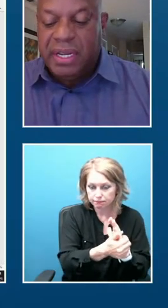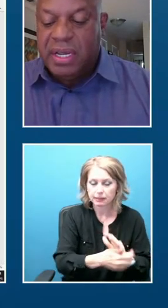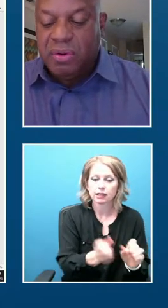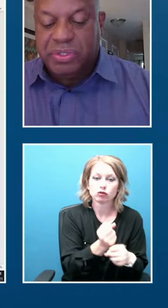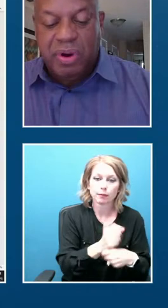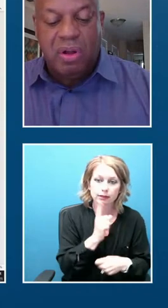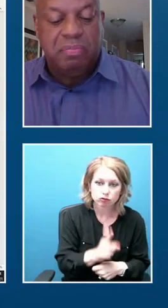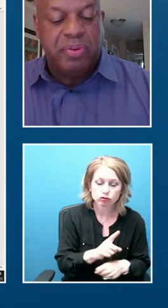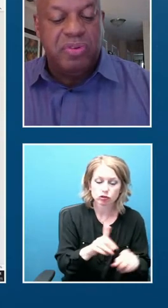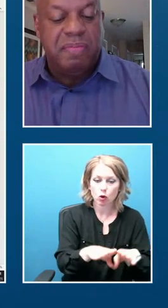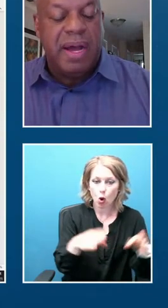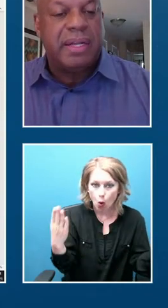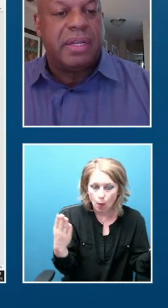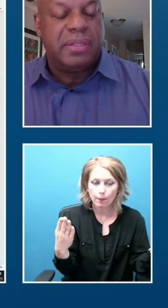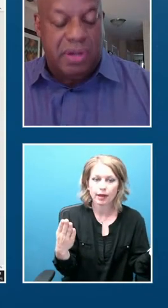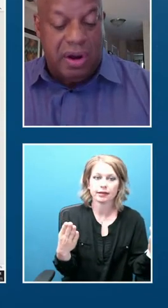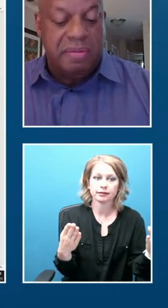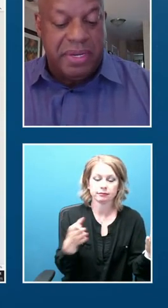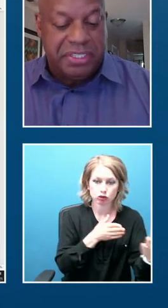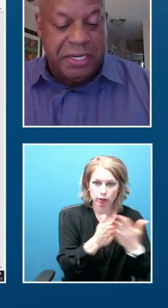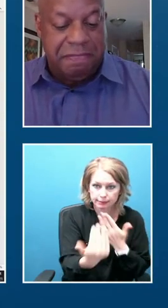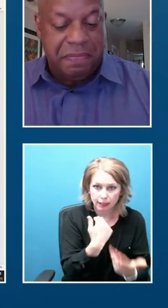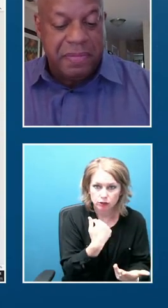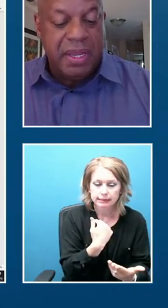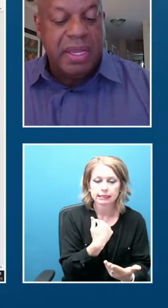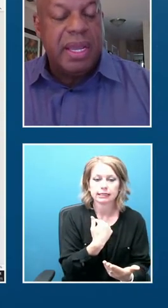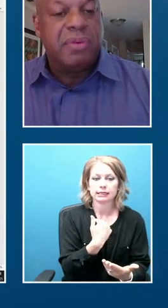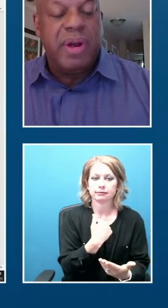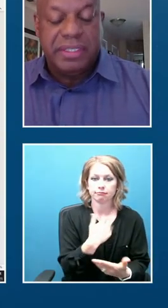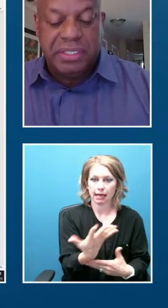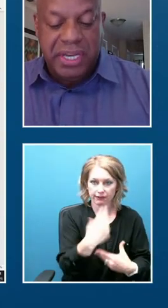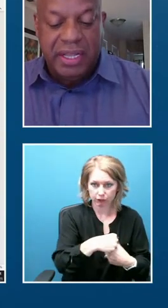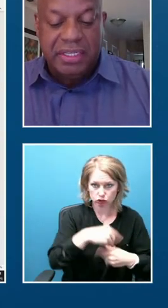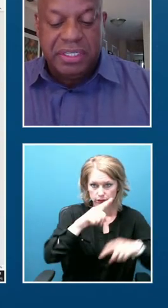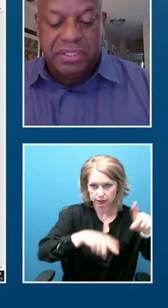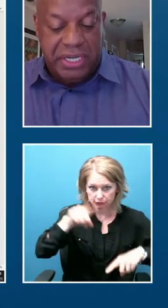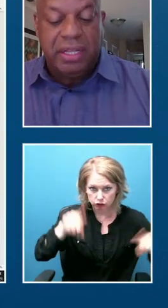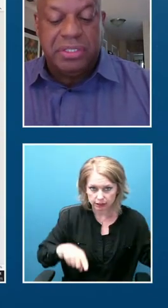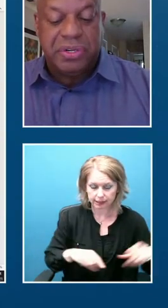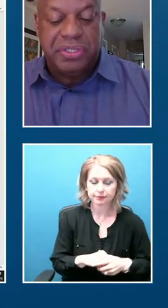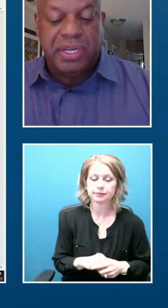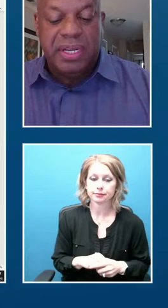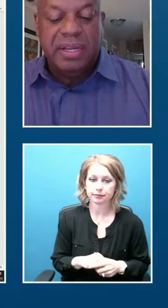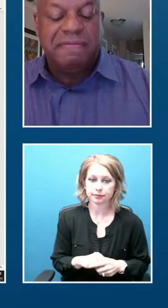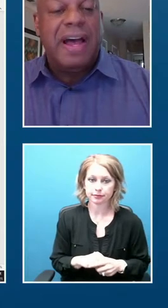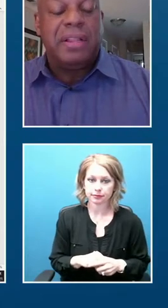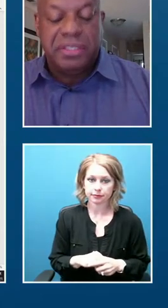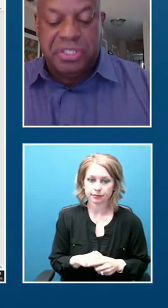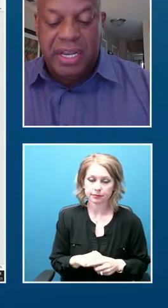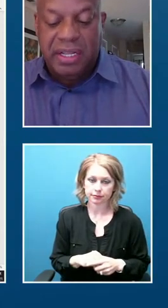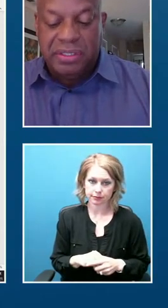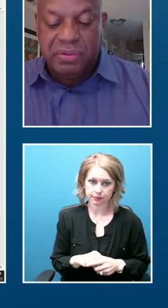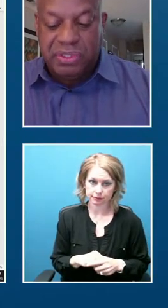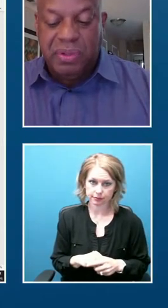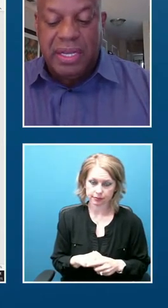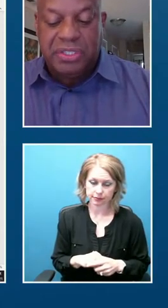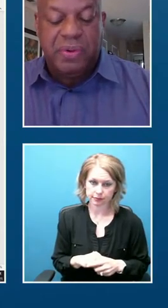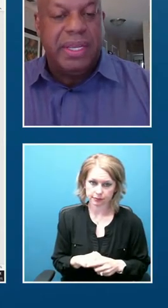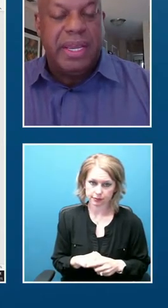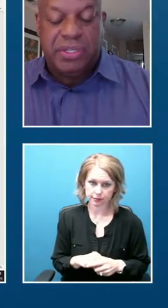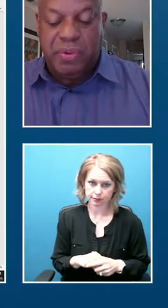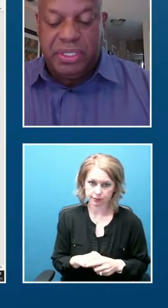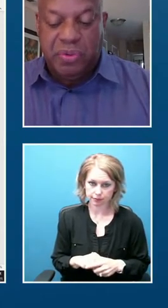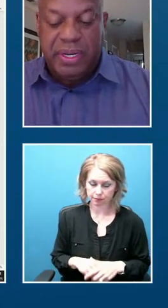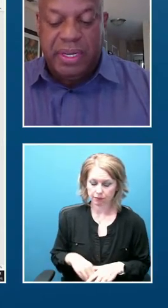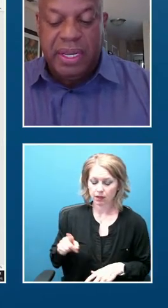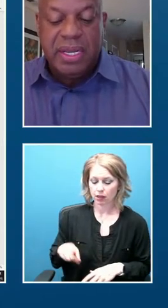diversity, which were all approved by the RBC. And whereas the challengers filed this challenge on